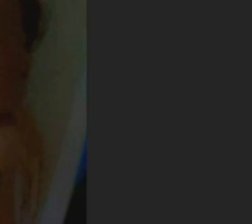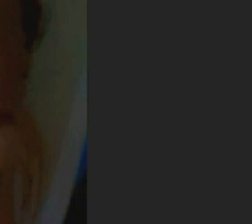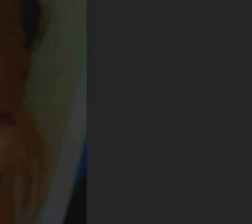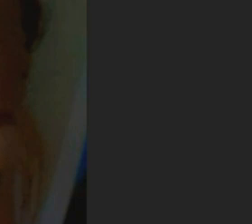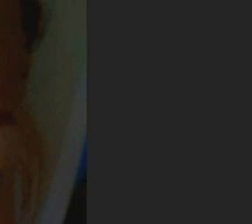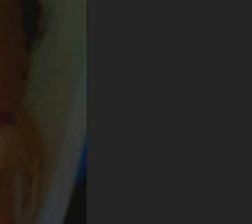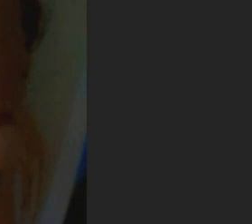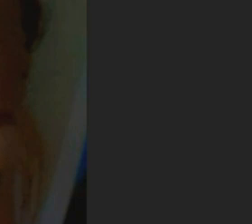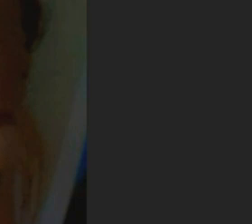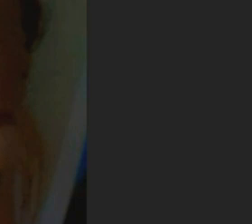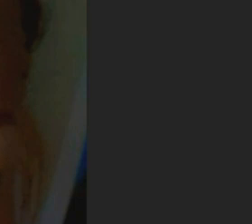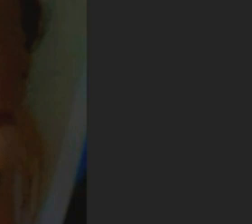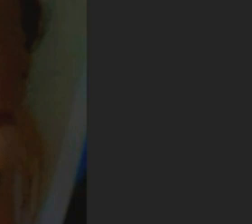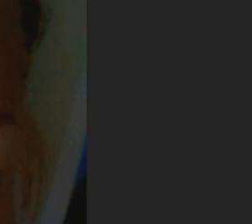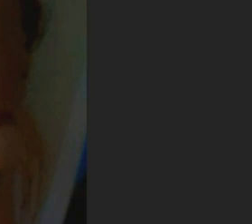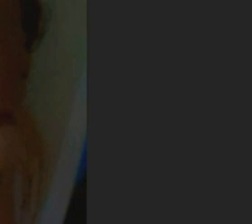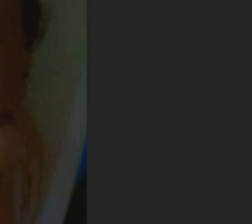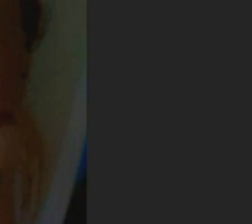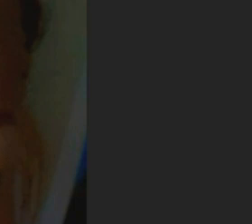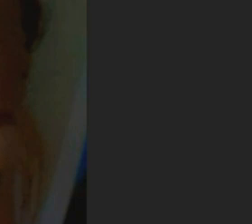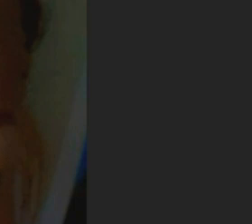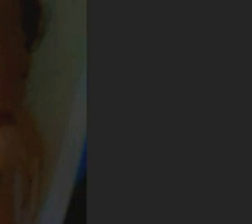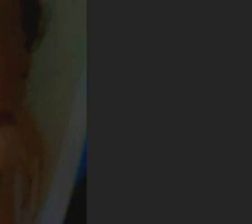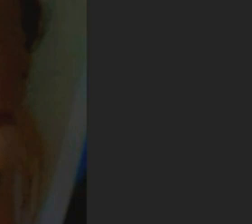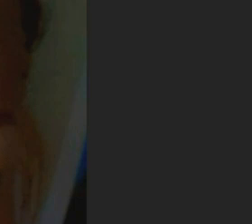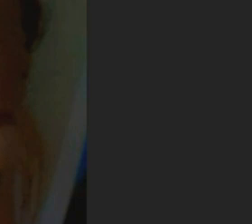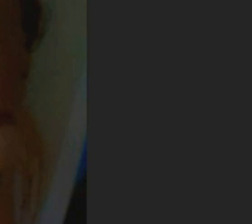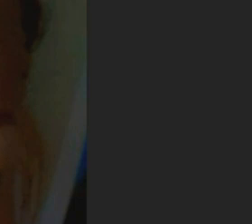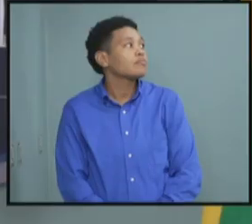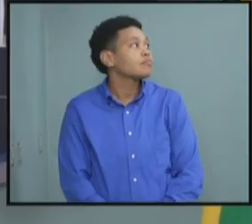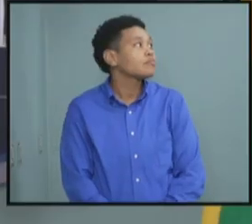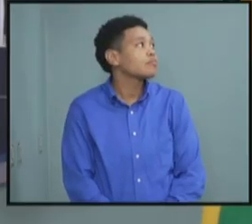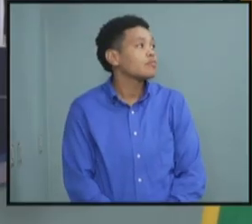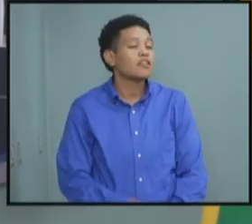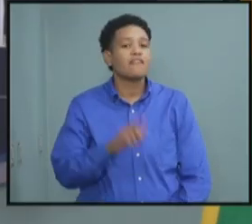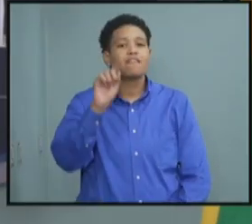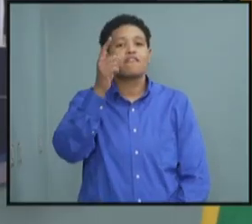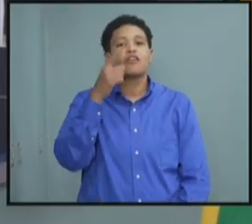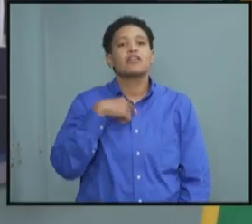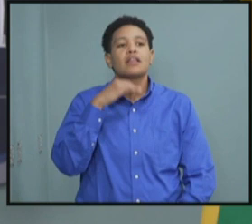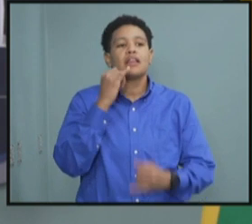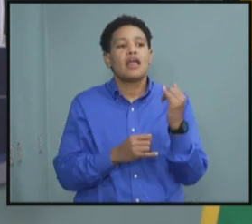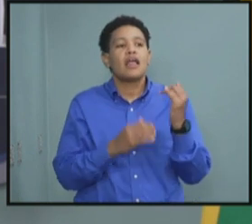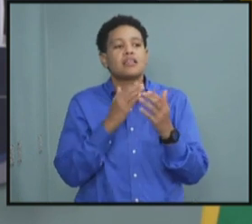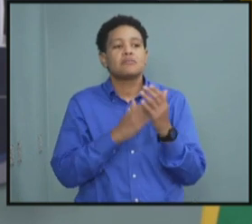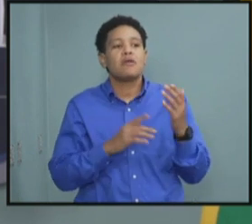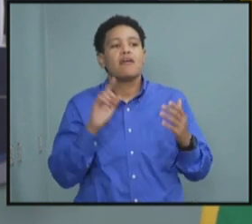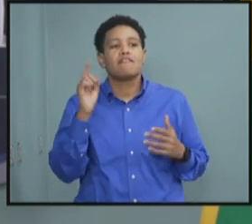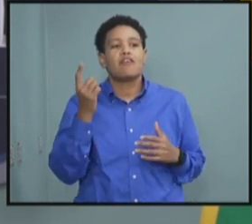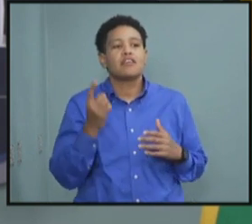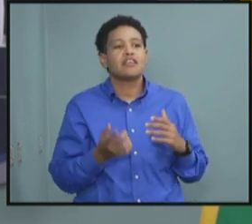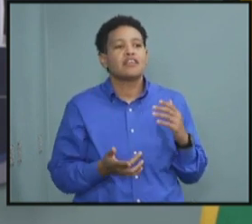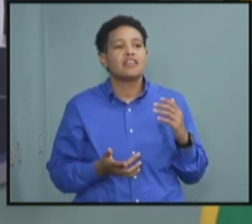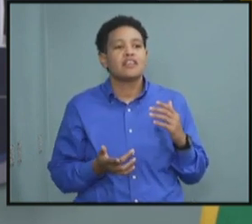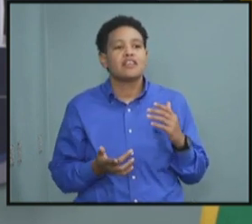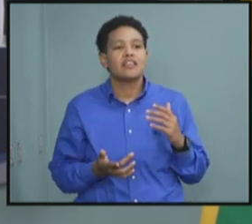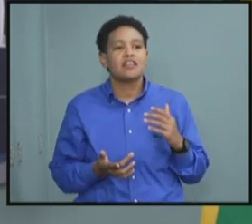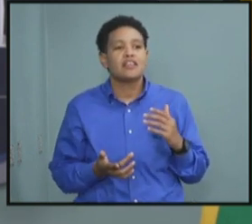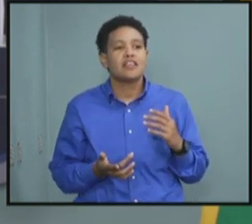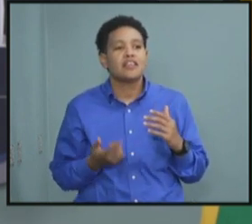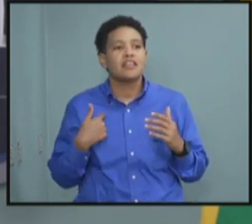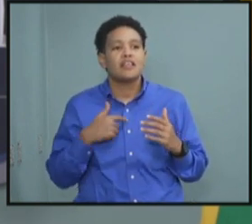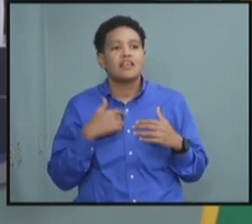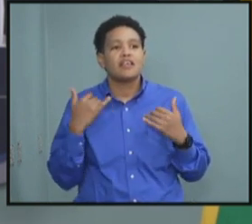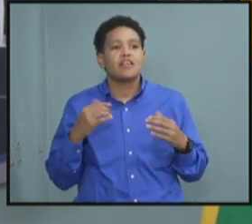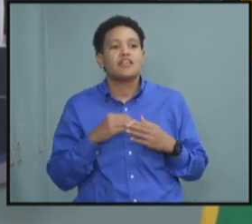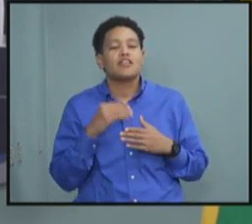are we talking about? Well, first of all, let me go to the last part first. Technology we are now in the